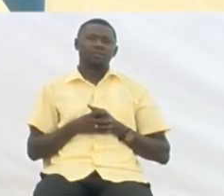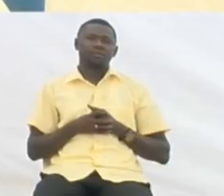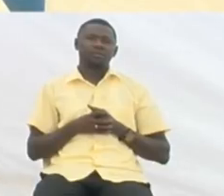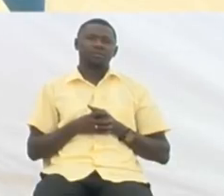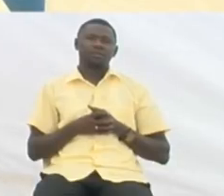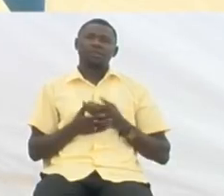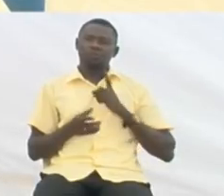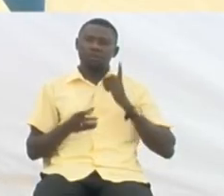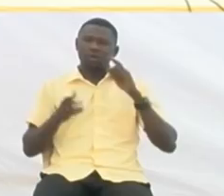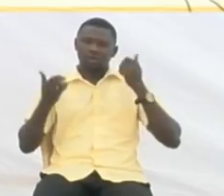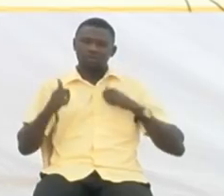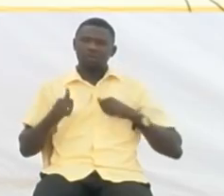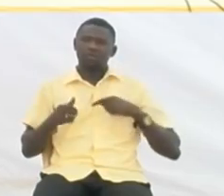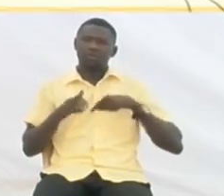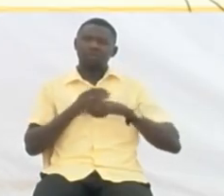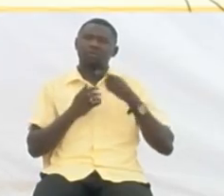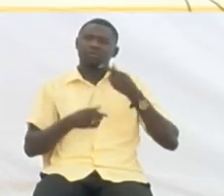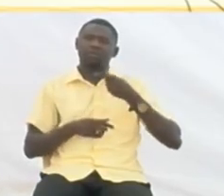That's what happened in this